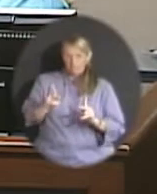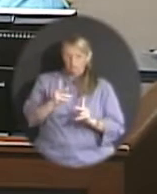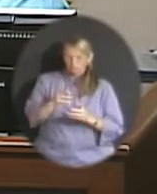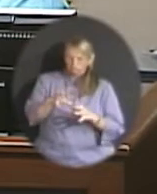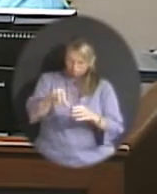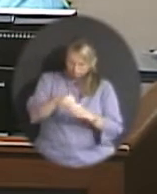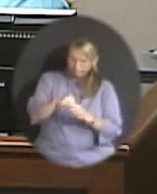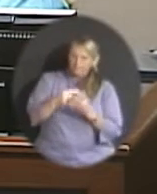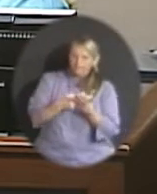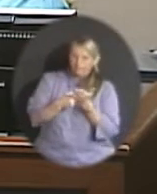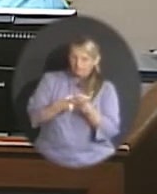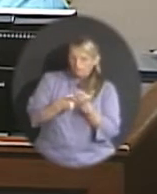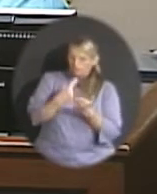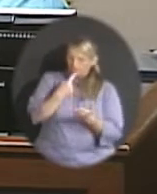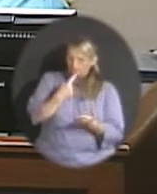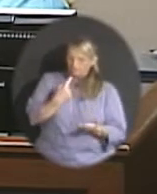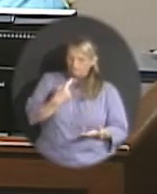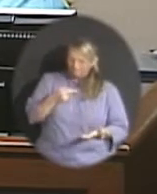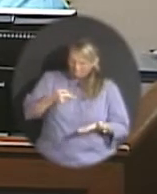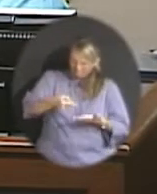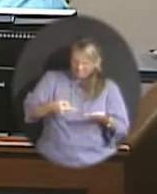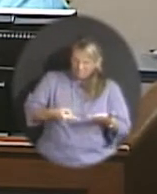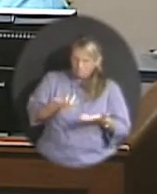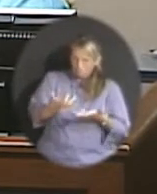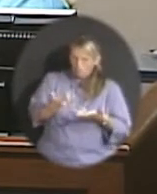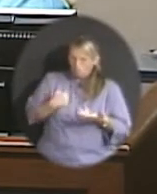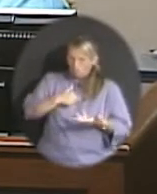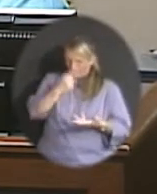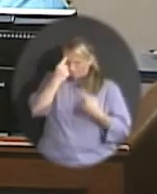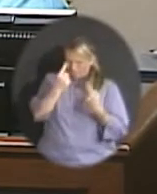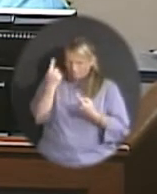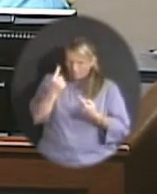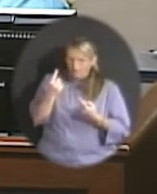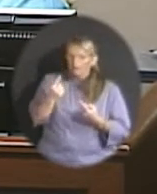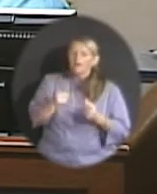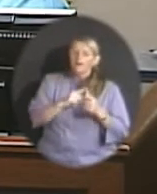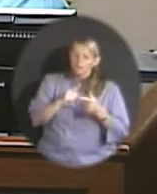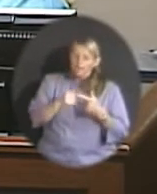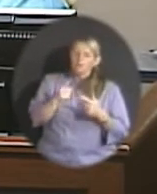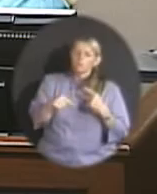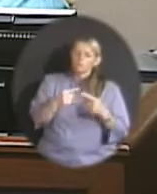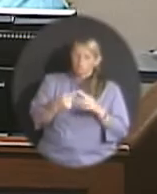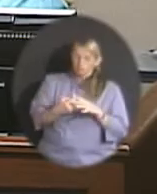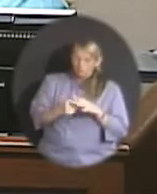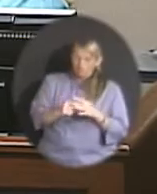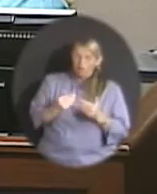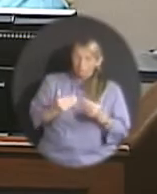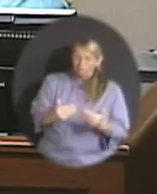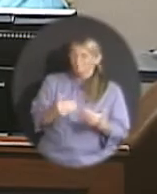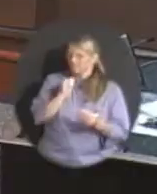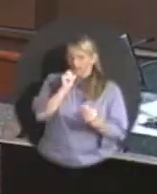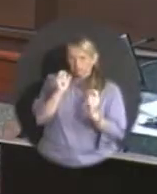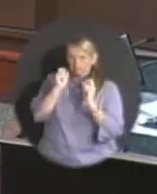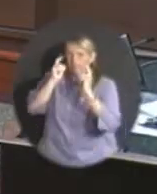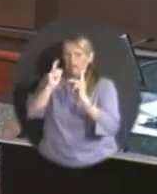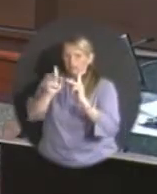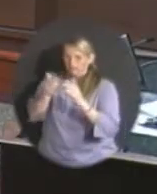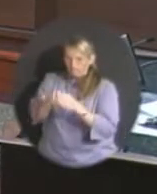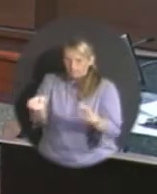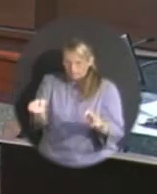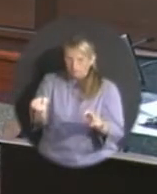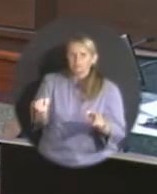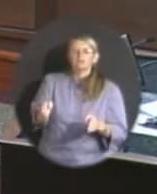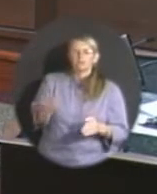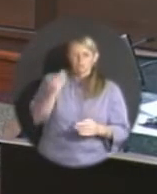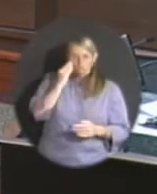So when we introduce it, it's not a surprise to the public, and then everybody understands that's a path that we're going down, and we start